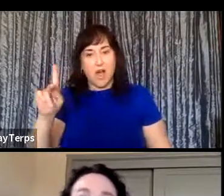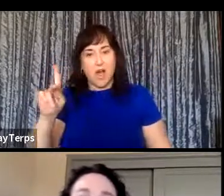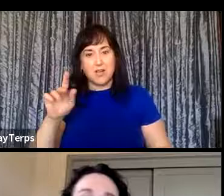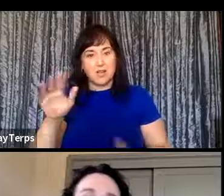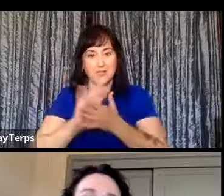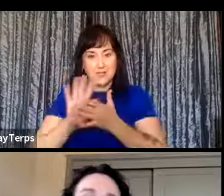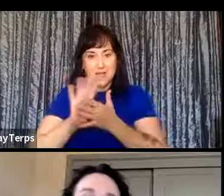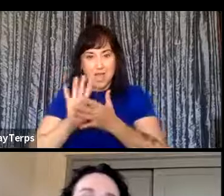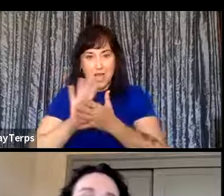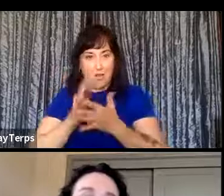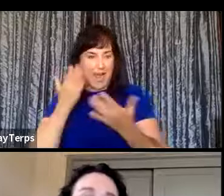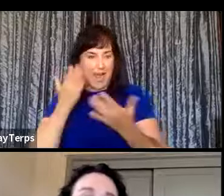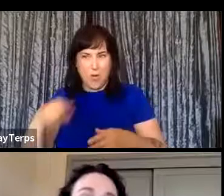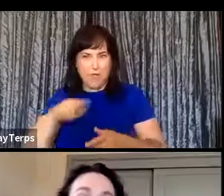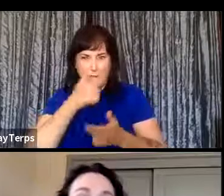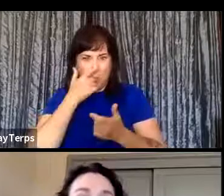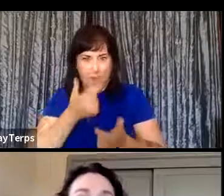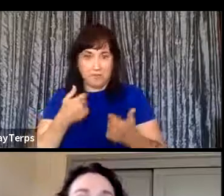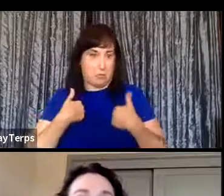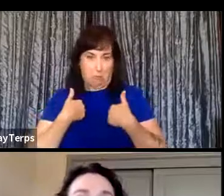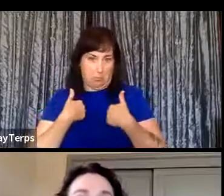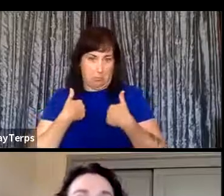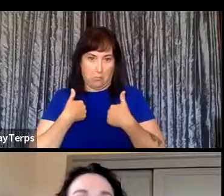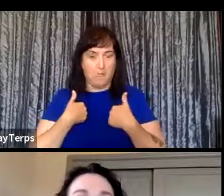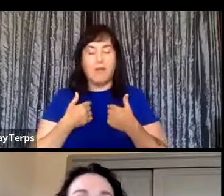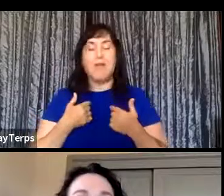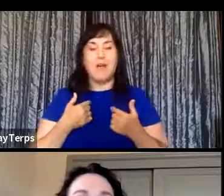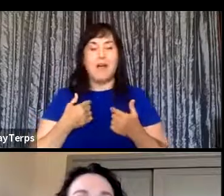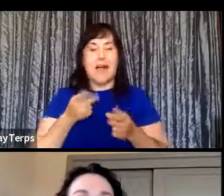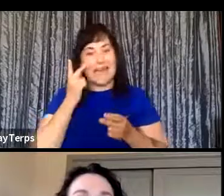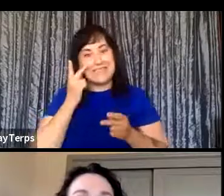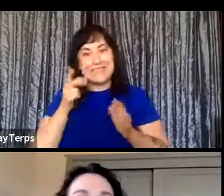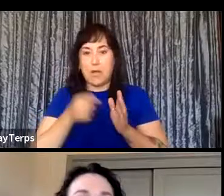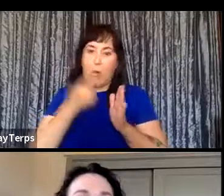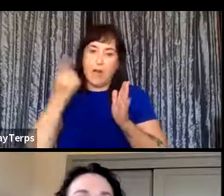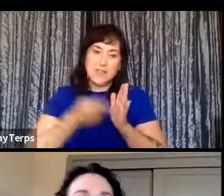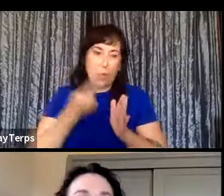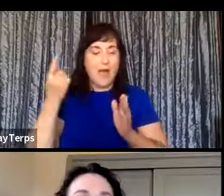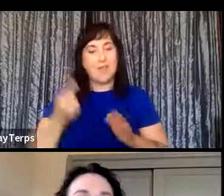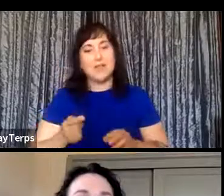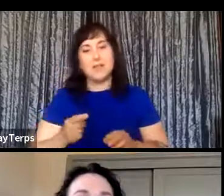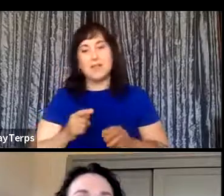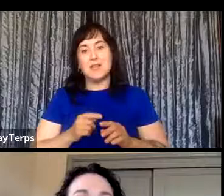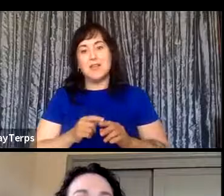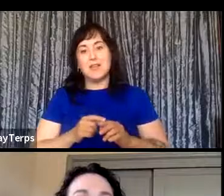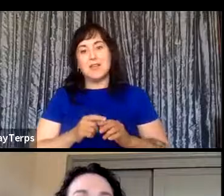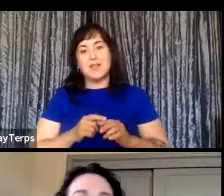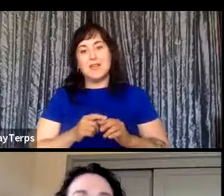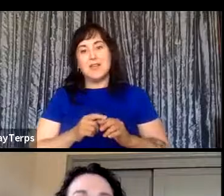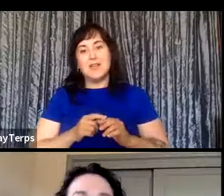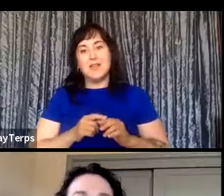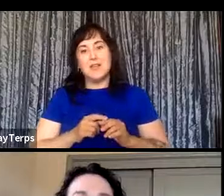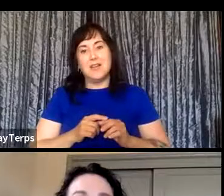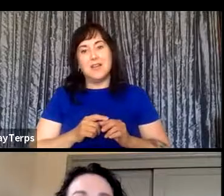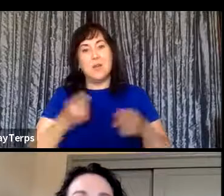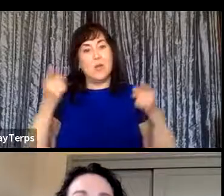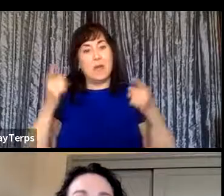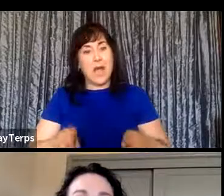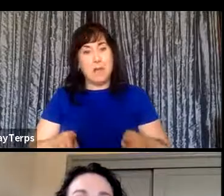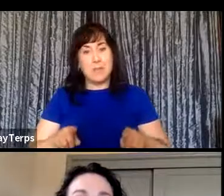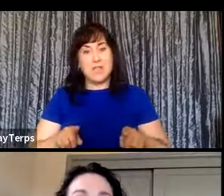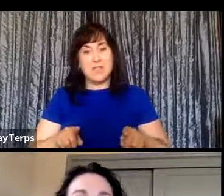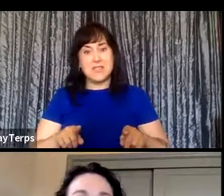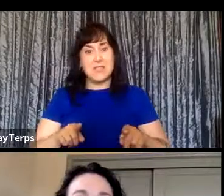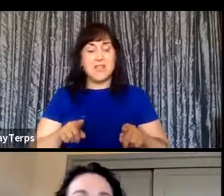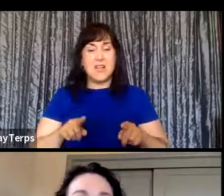TikTok, right? I know I don't. I only just see the occasional reels. Oh, that's another company. But either way, right? What happens is these things go